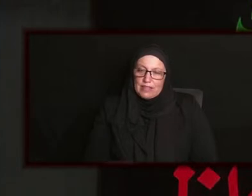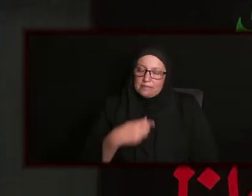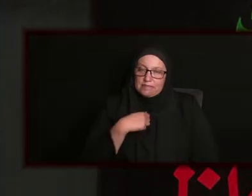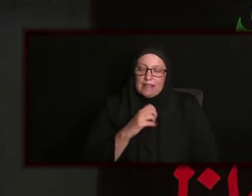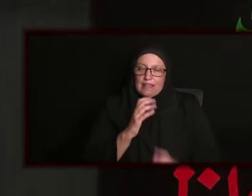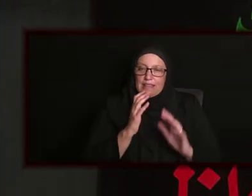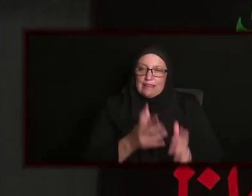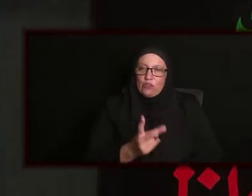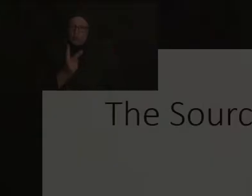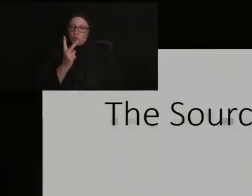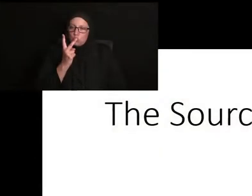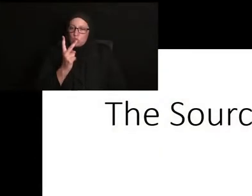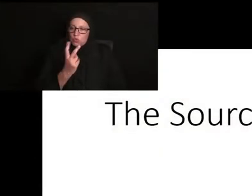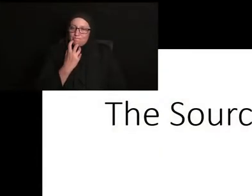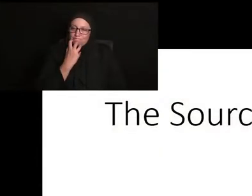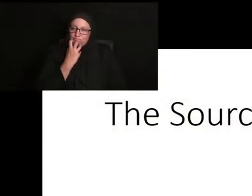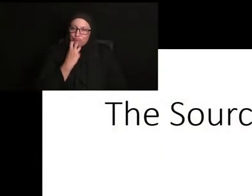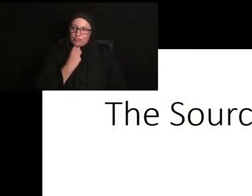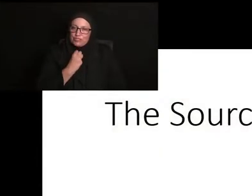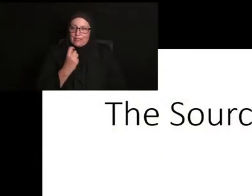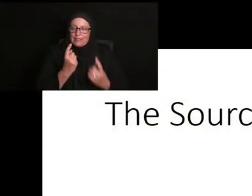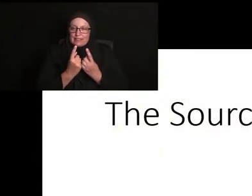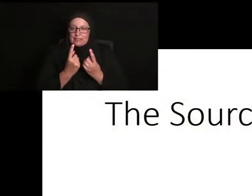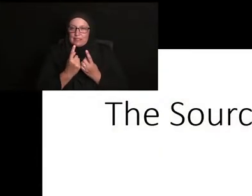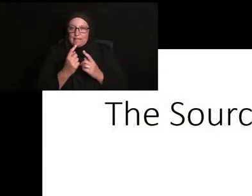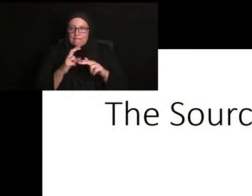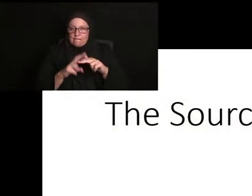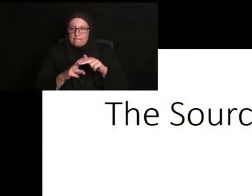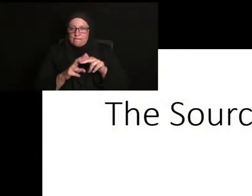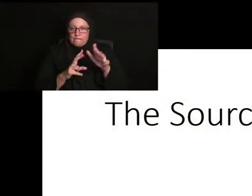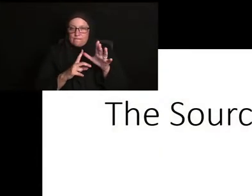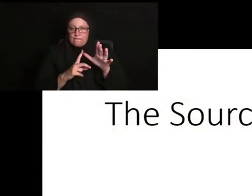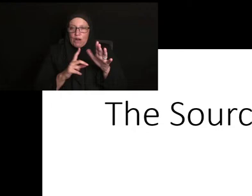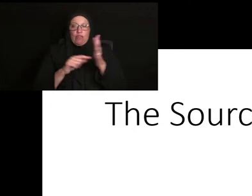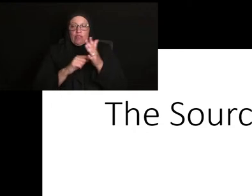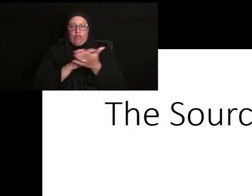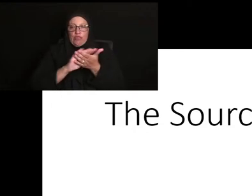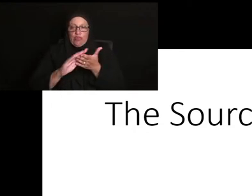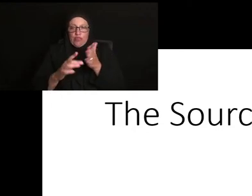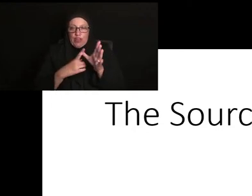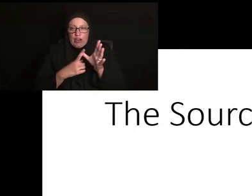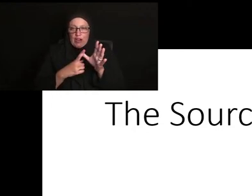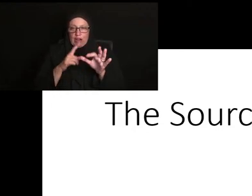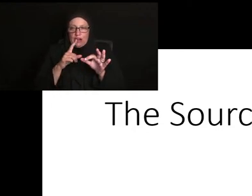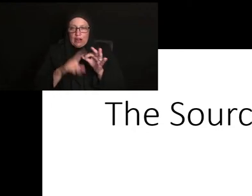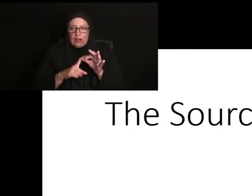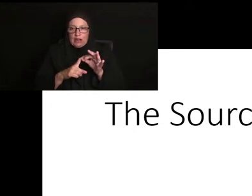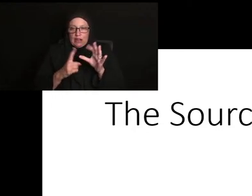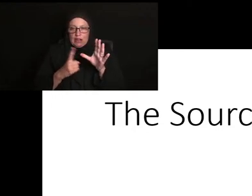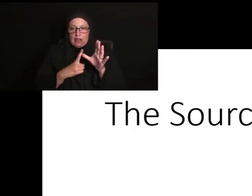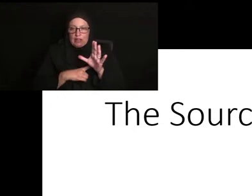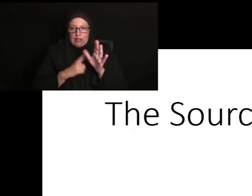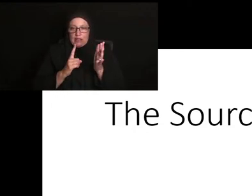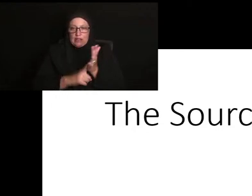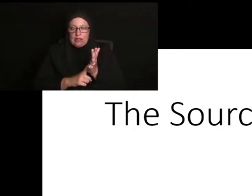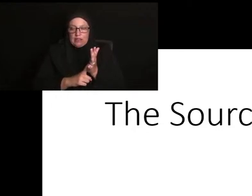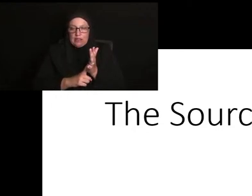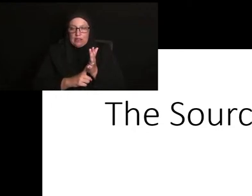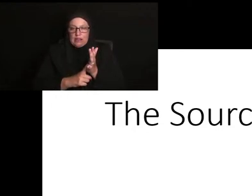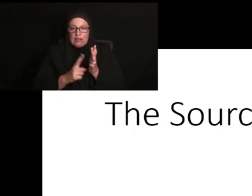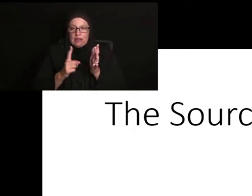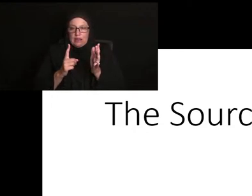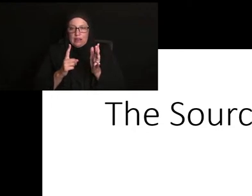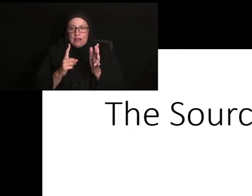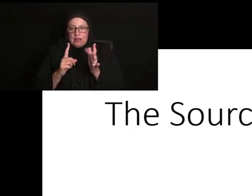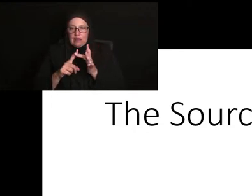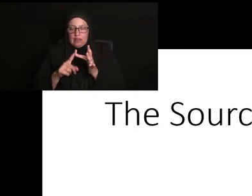two precious things. Thaqalain. Coming from the word thaqil, which means heavy. That's why some people translate it as